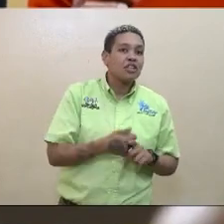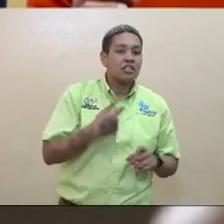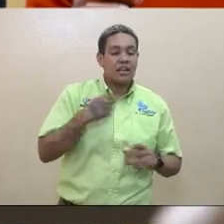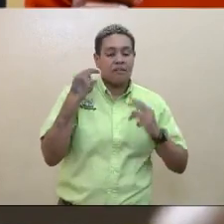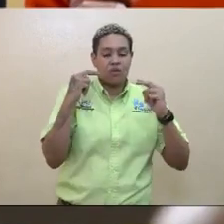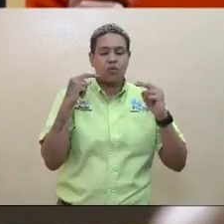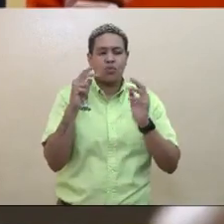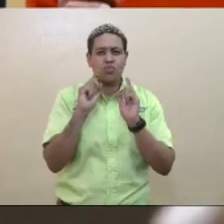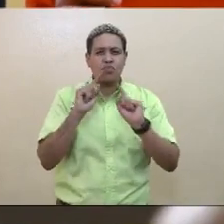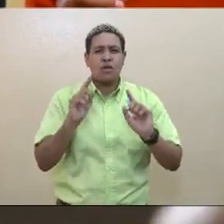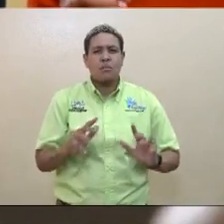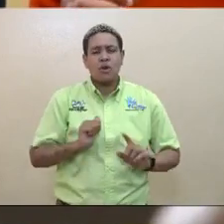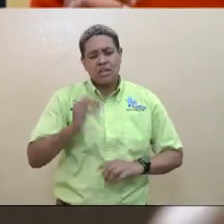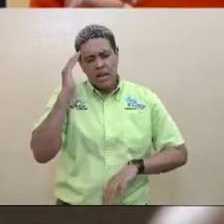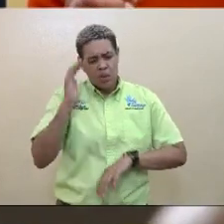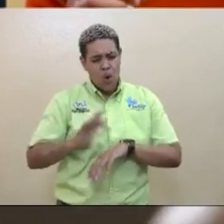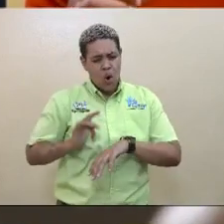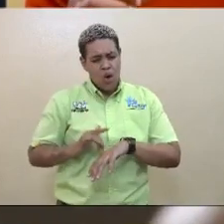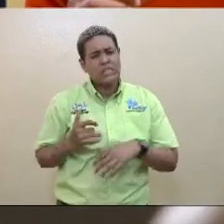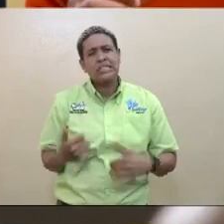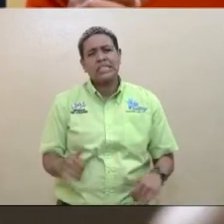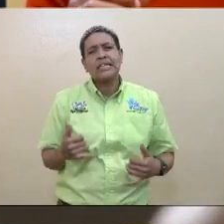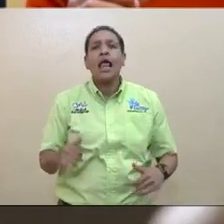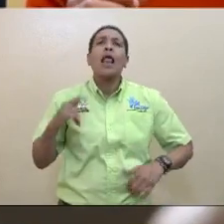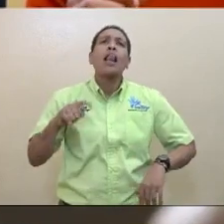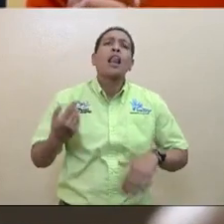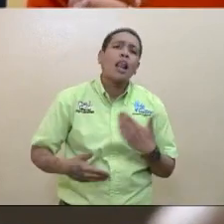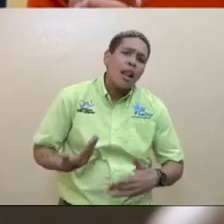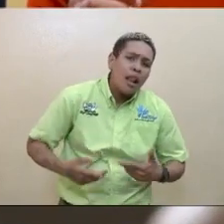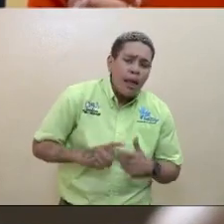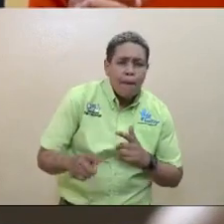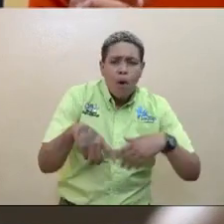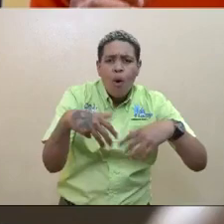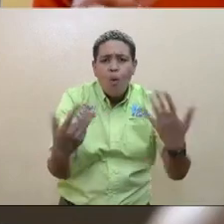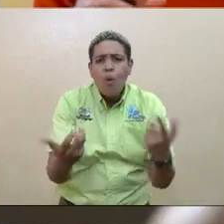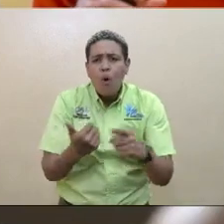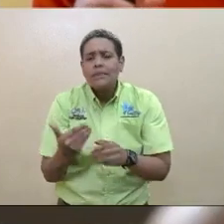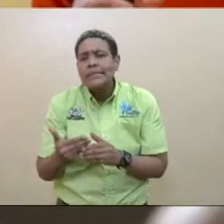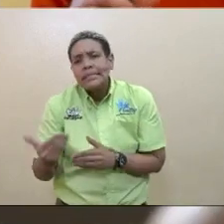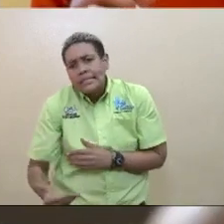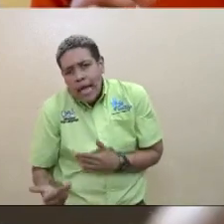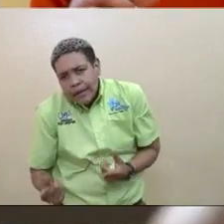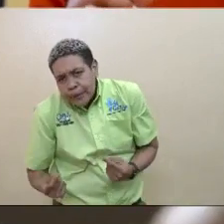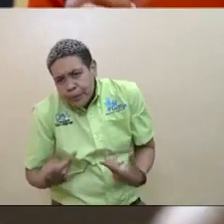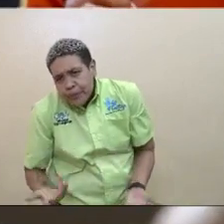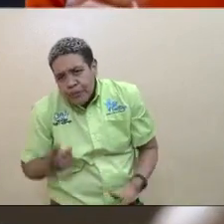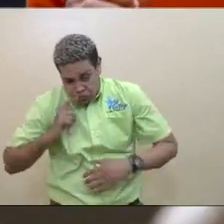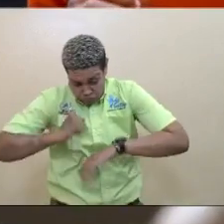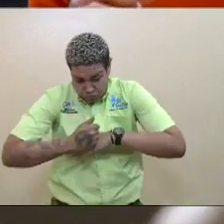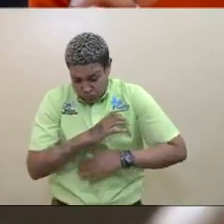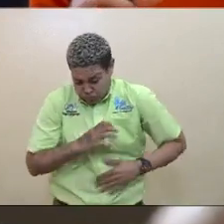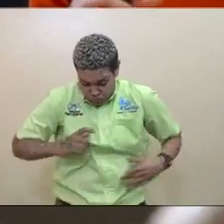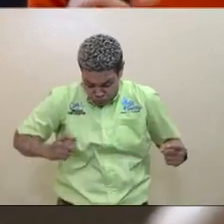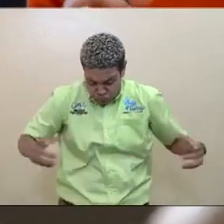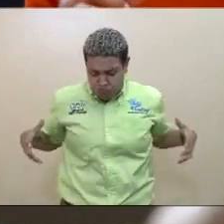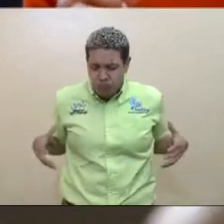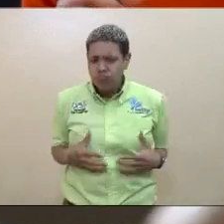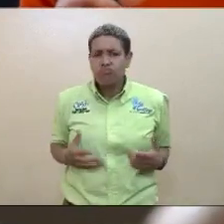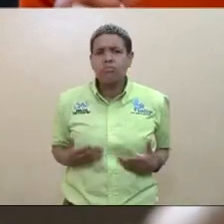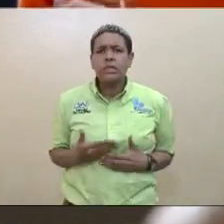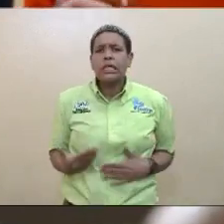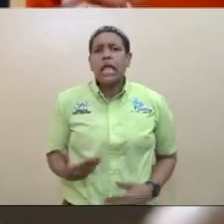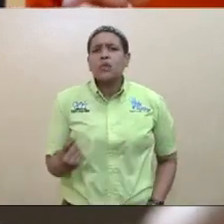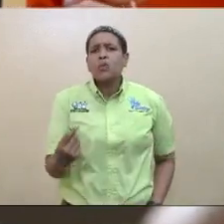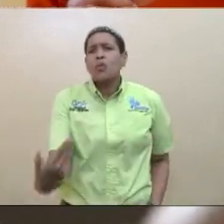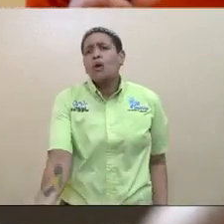reporter. I know it's early days yet, but in regards to what's next, now that the committee, the members